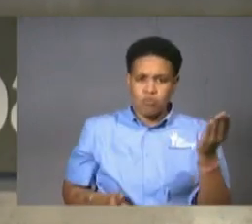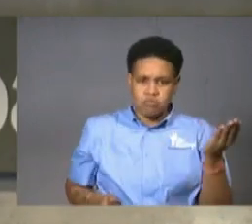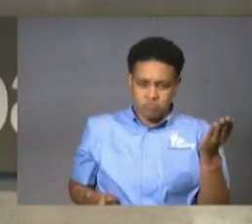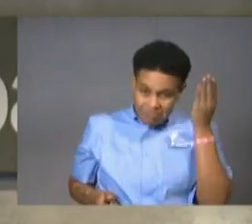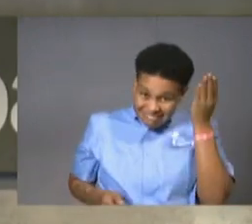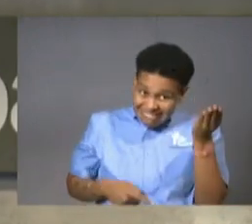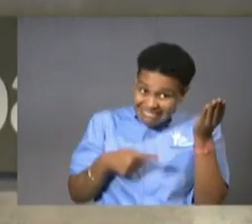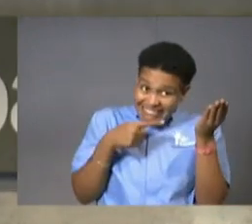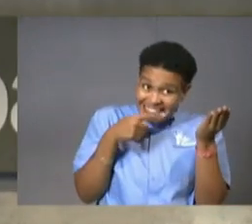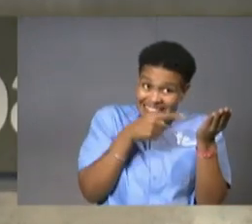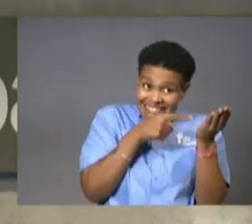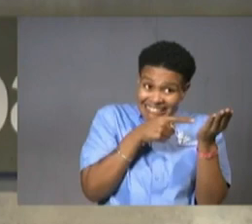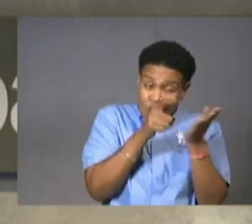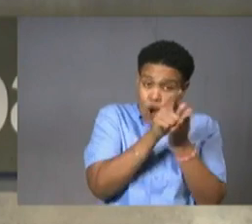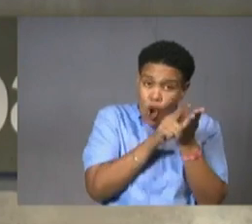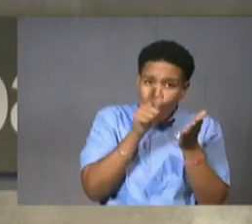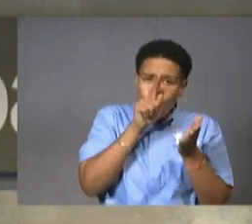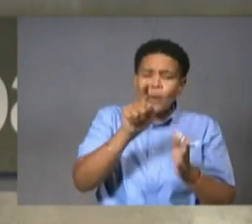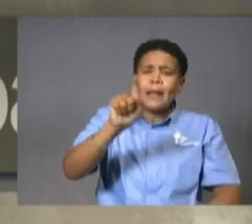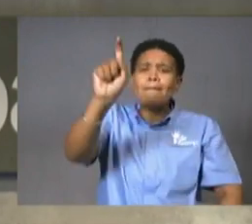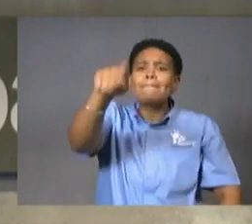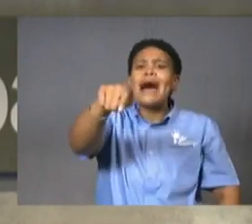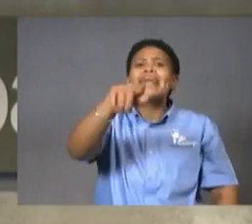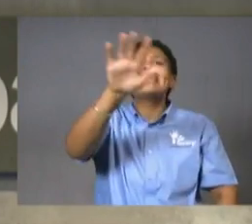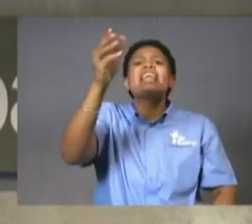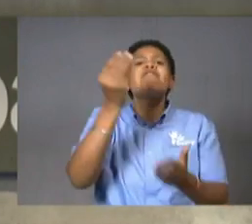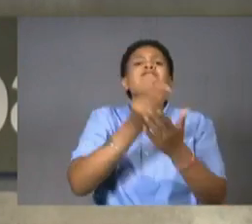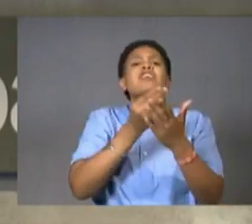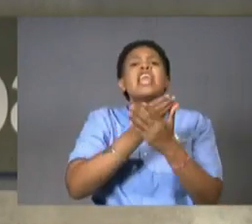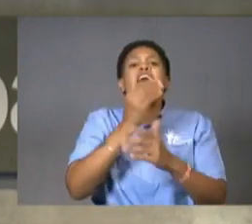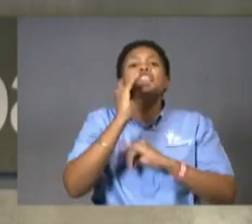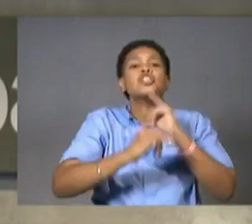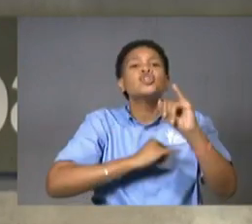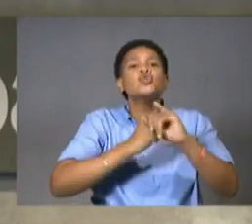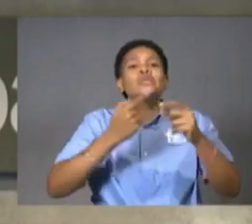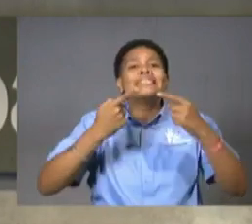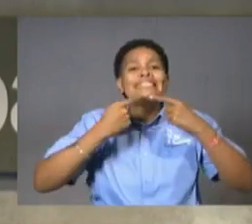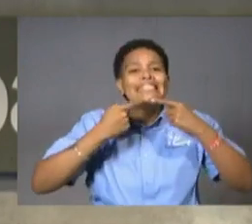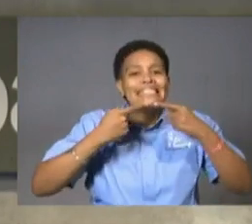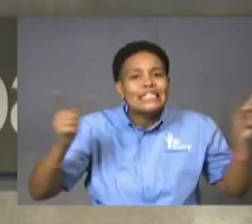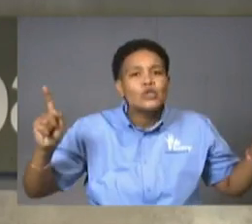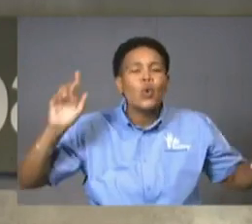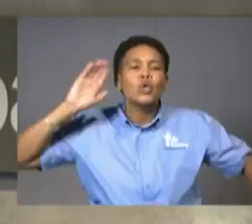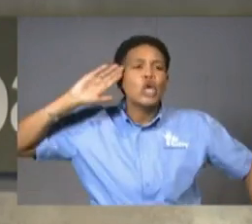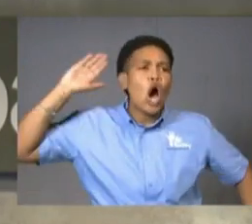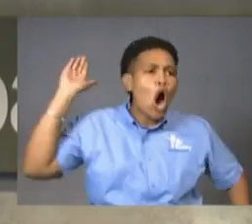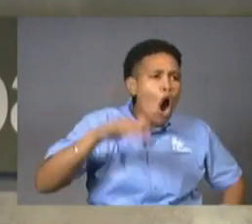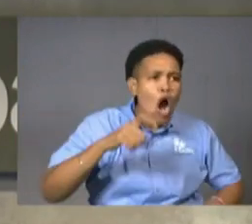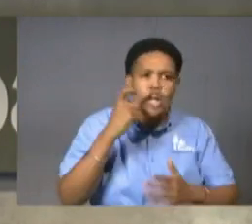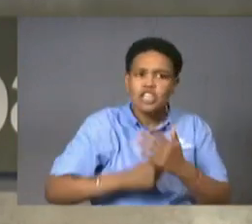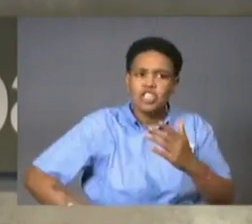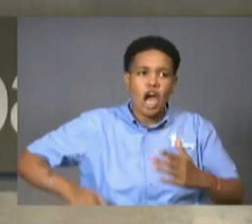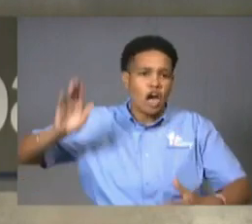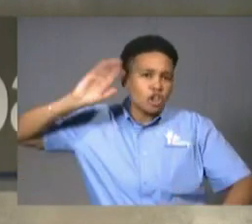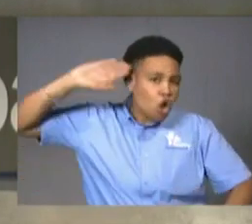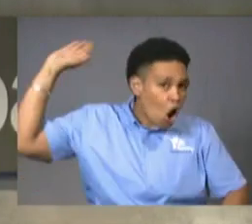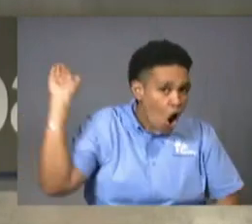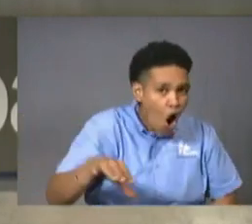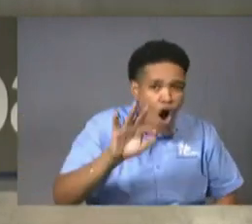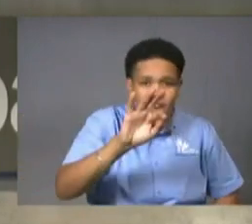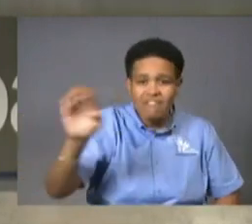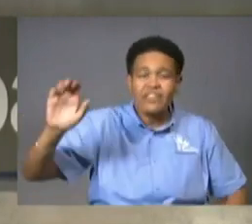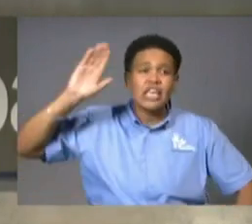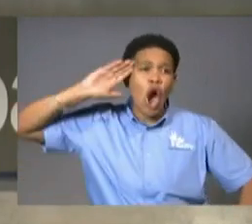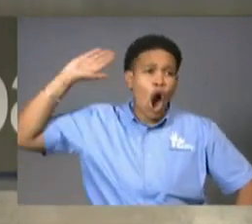mandate that financial institutions disclose all charges, all fees, all interest rates, and how those interest rates are going to